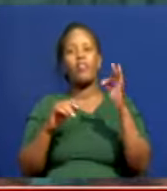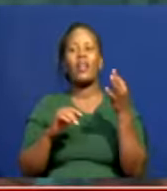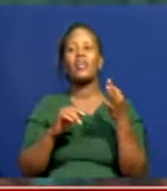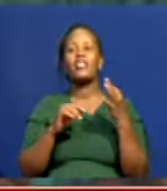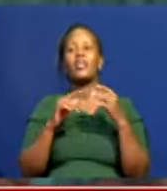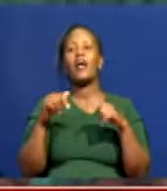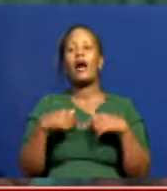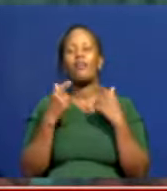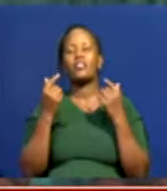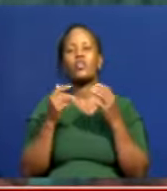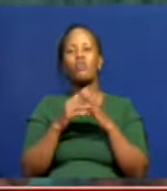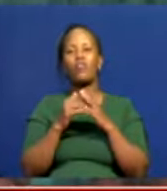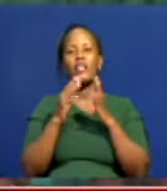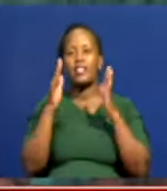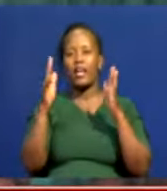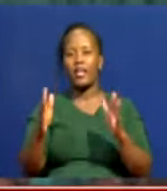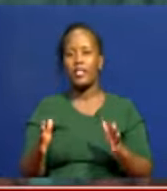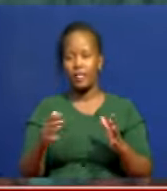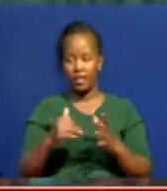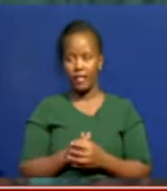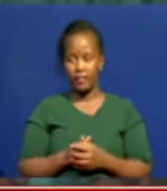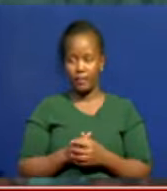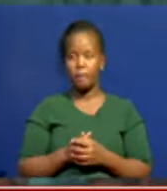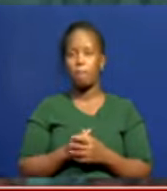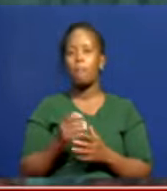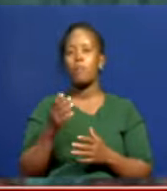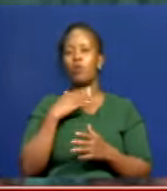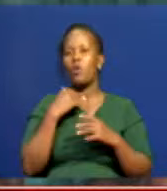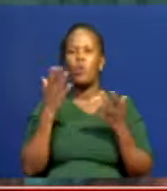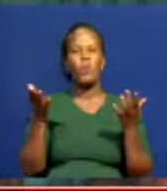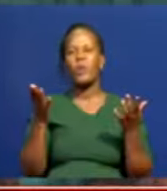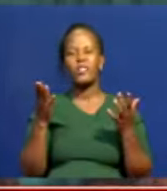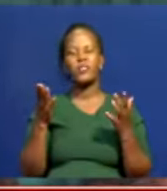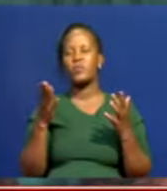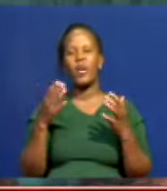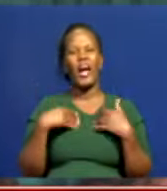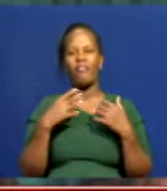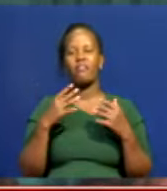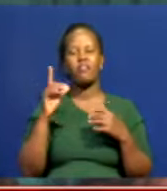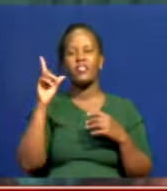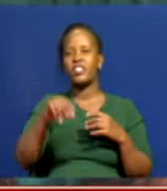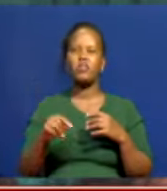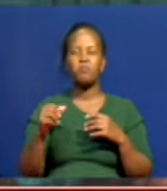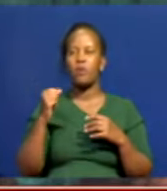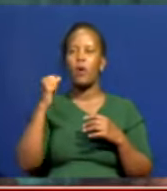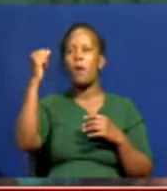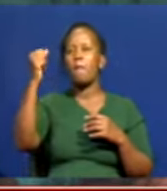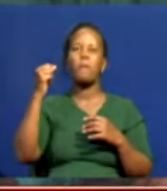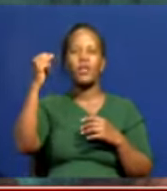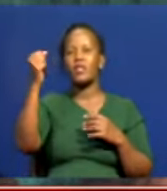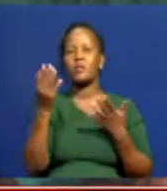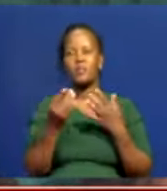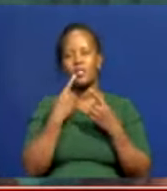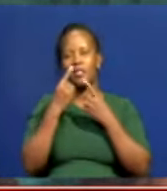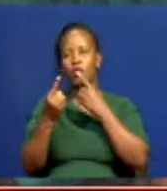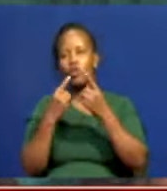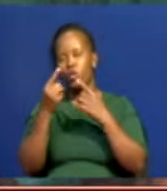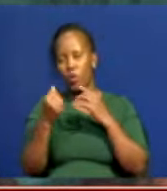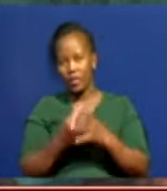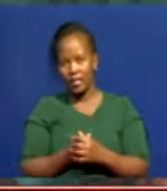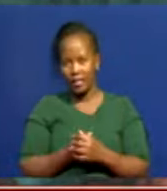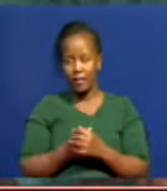kama viongozi wanting to score cheap political points against each other. Mimi nataka kuwaomba ndugu